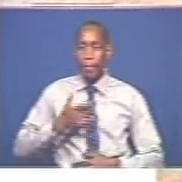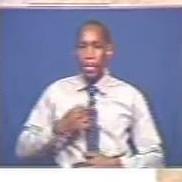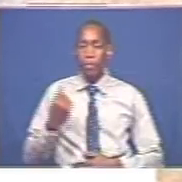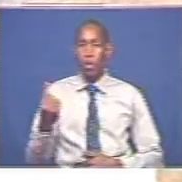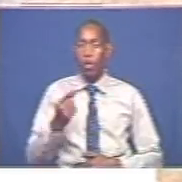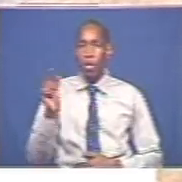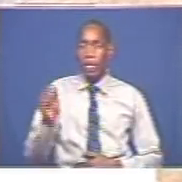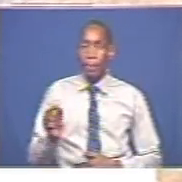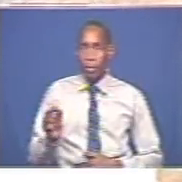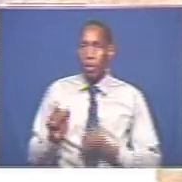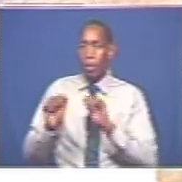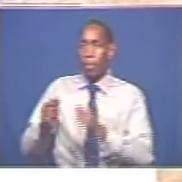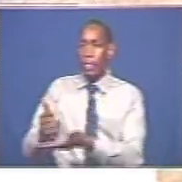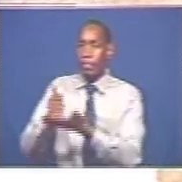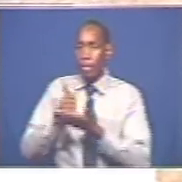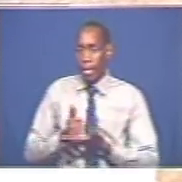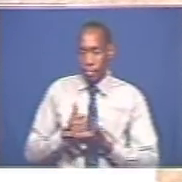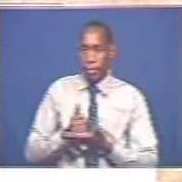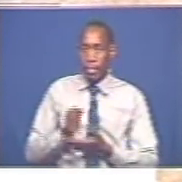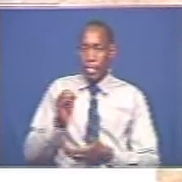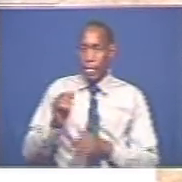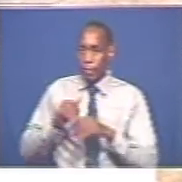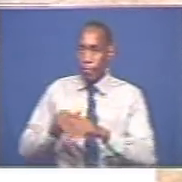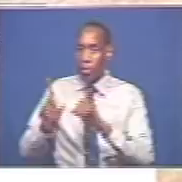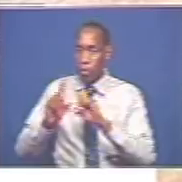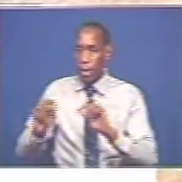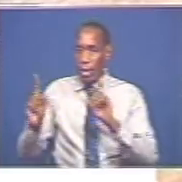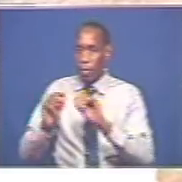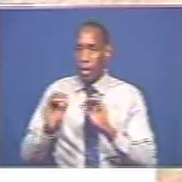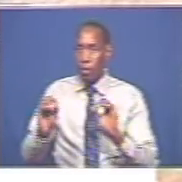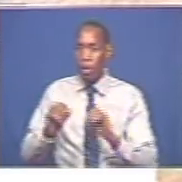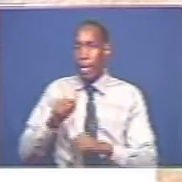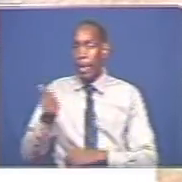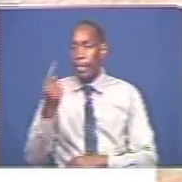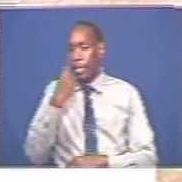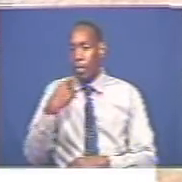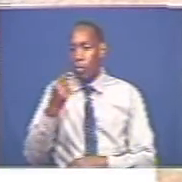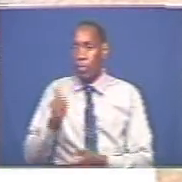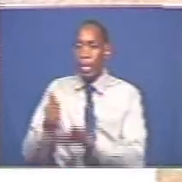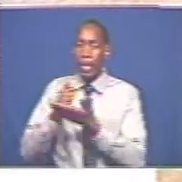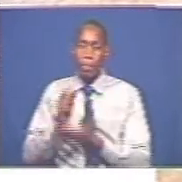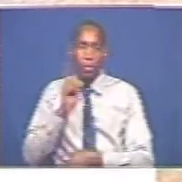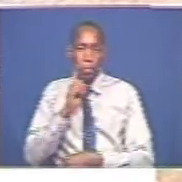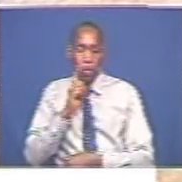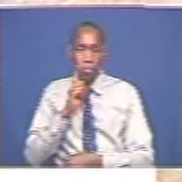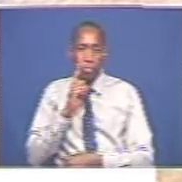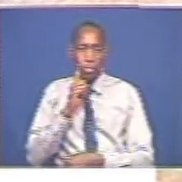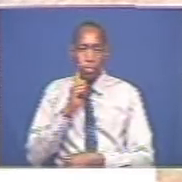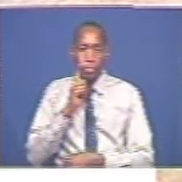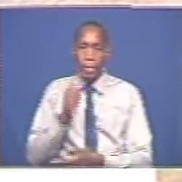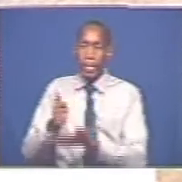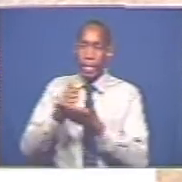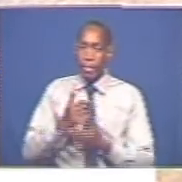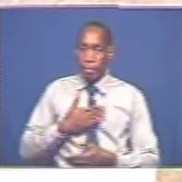I can run to and talk to. Probably if I don't follow what he's saying, who will I go to talk to tomorrow? Yeah. So I think that helped me to